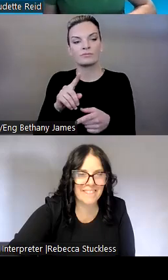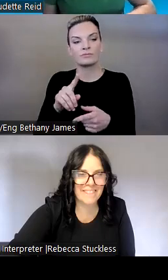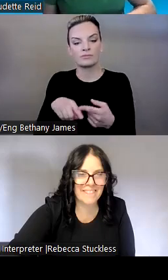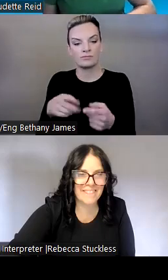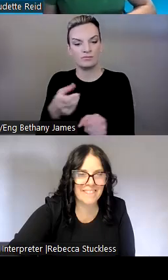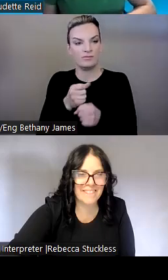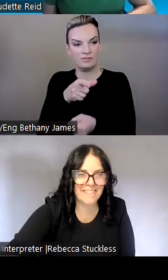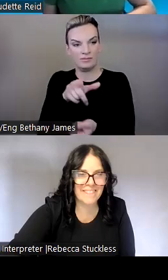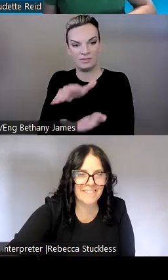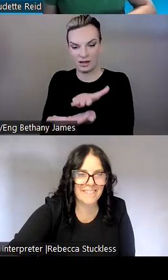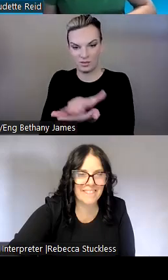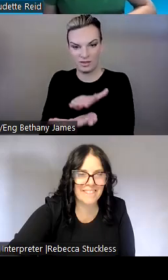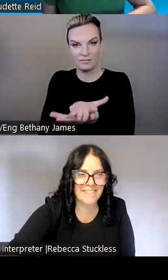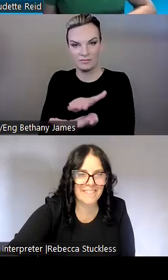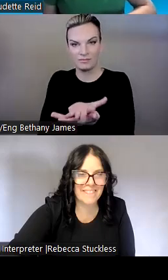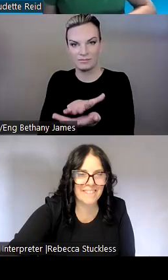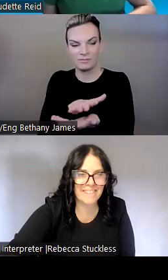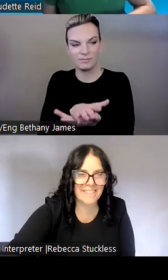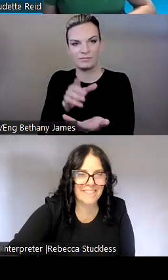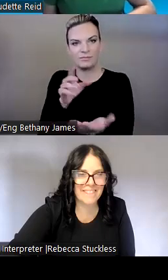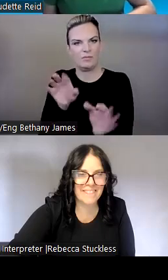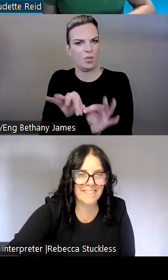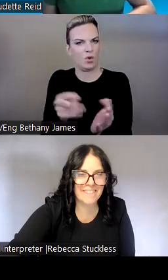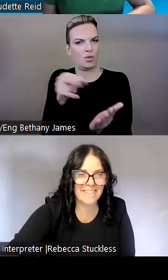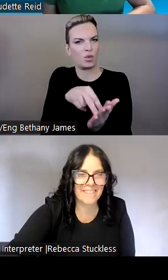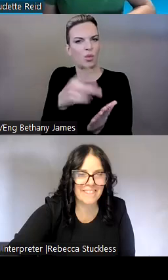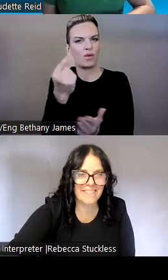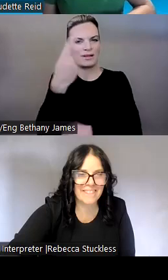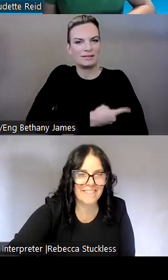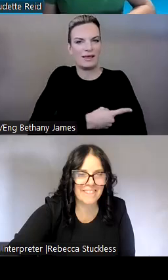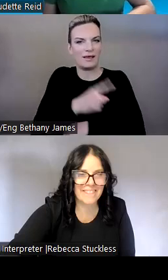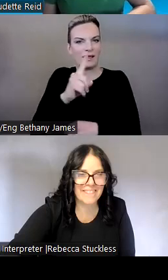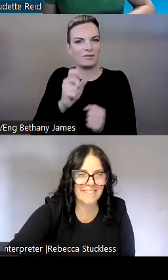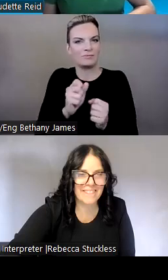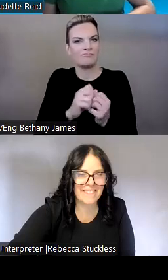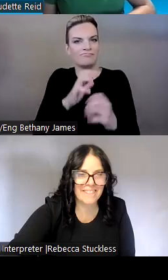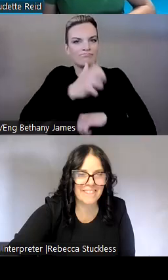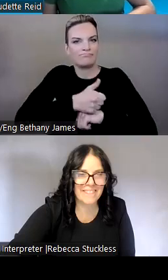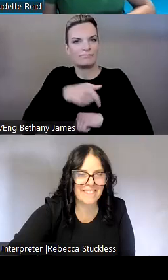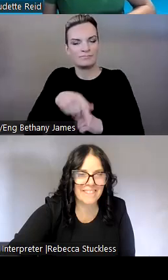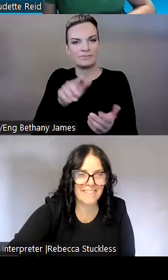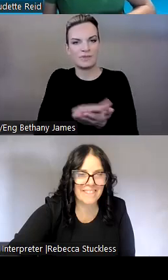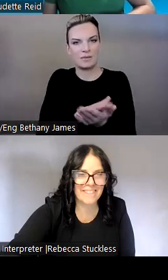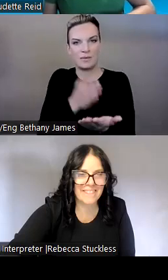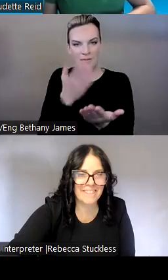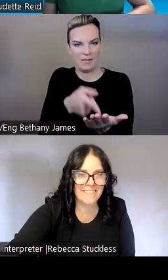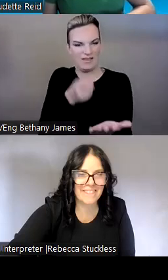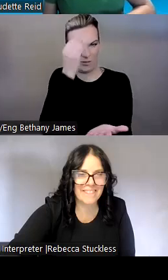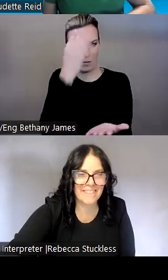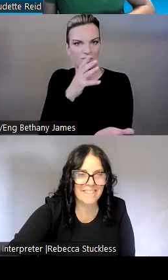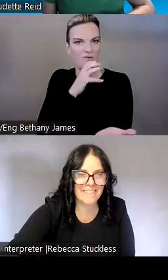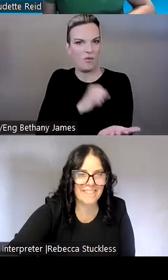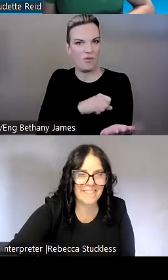and sometimes the documents were written quite a while ago. And so the information may or may not apply to